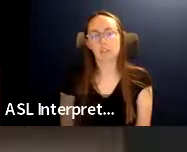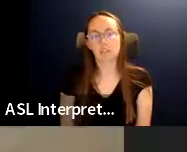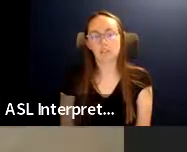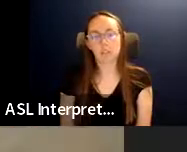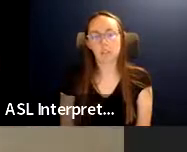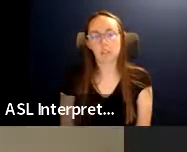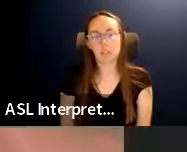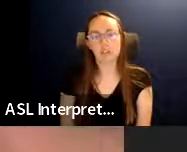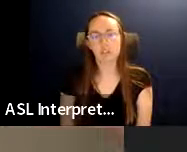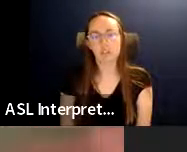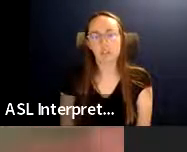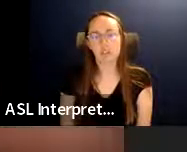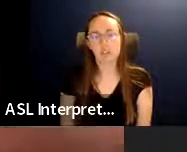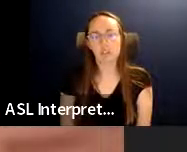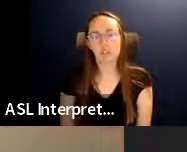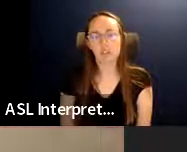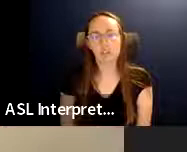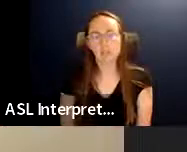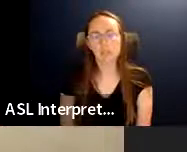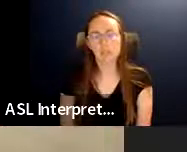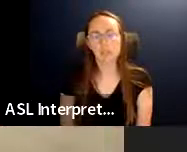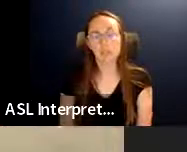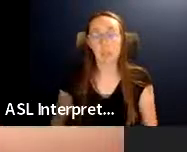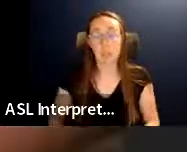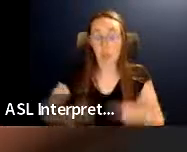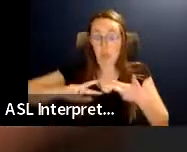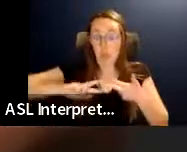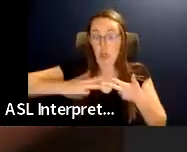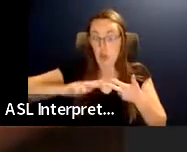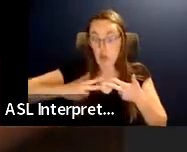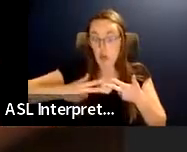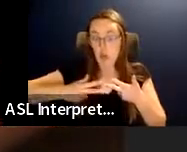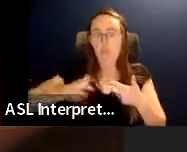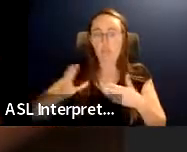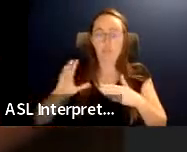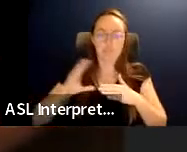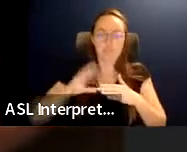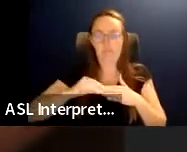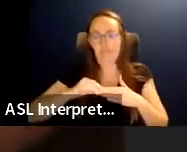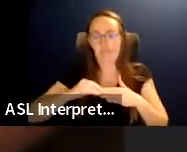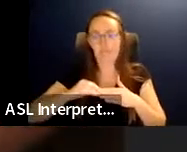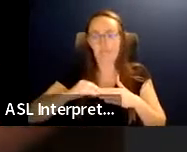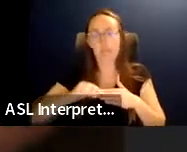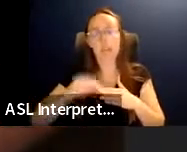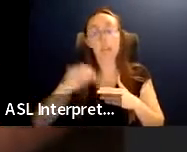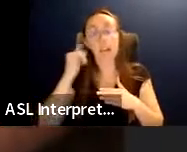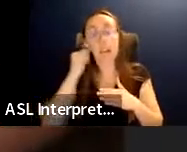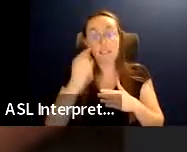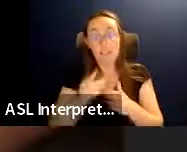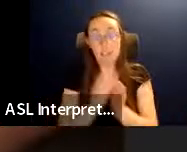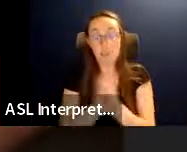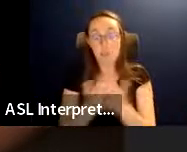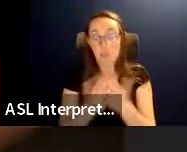Okay, and then my third one. I've got one, two, if this was a book.